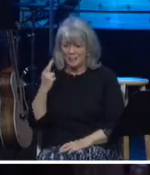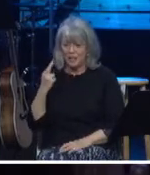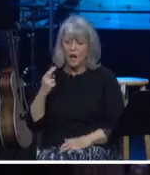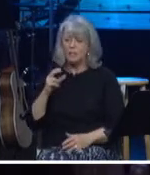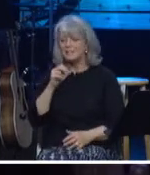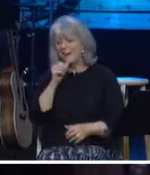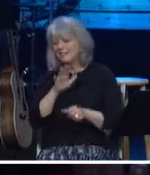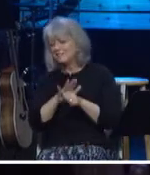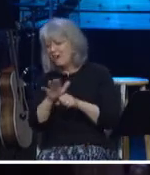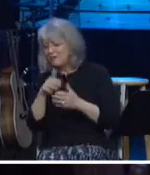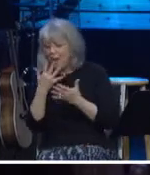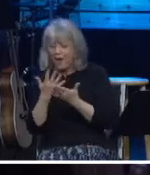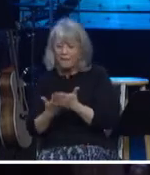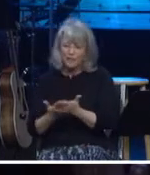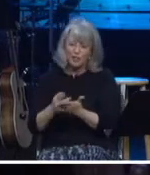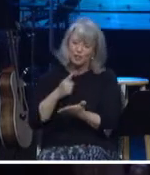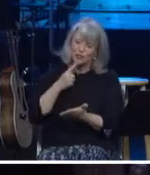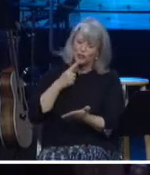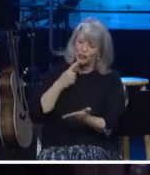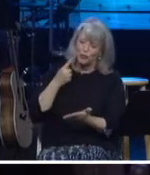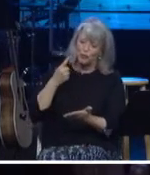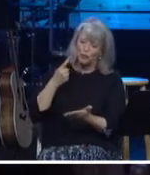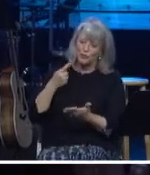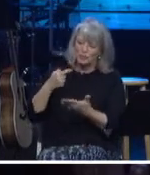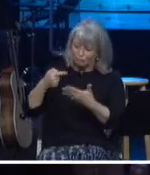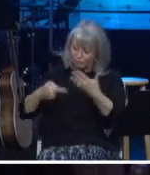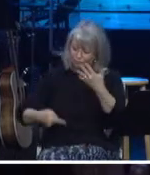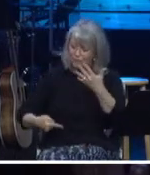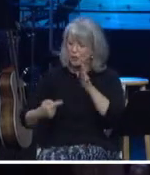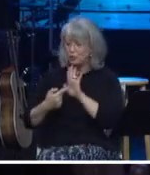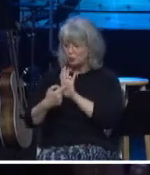to substantiate his claims of who he is.